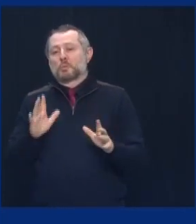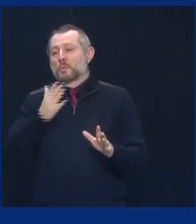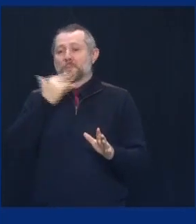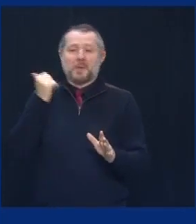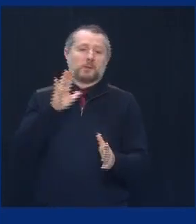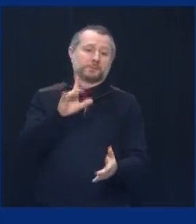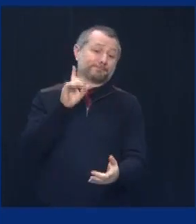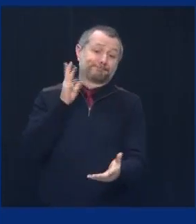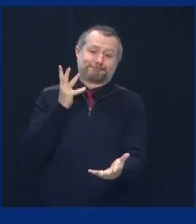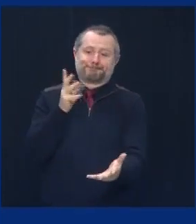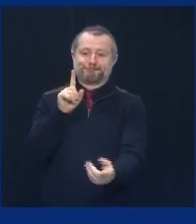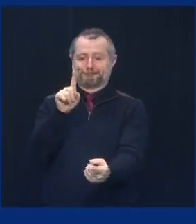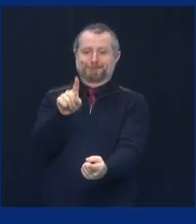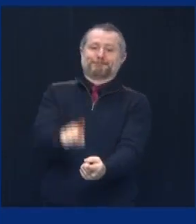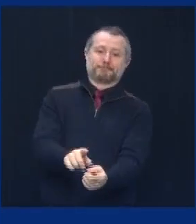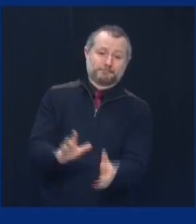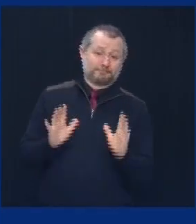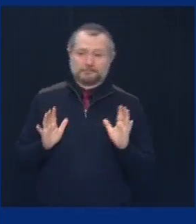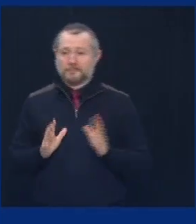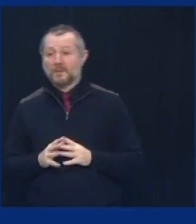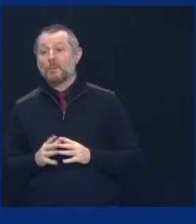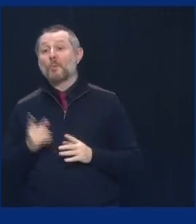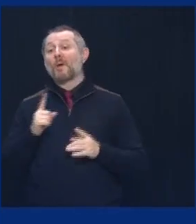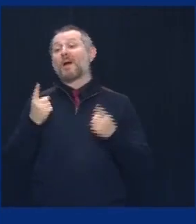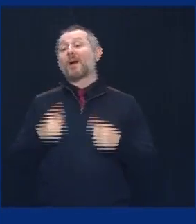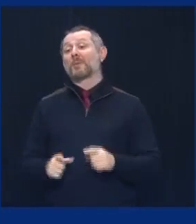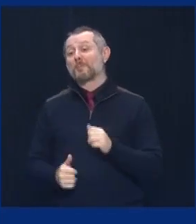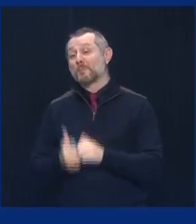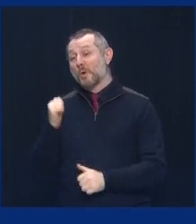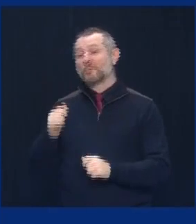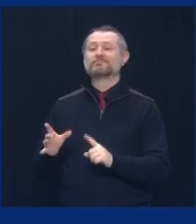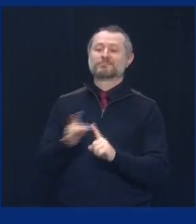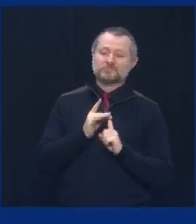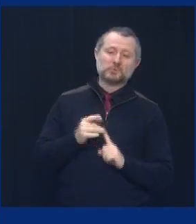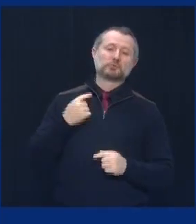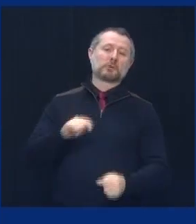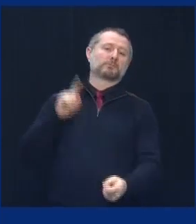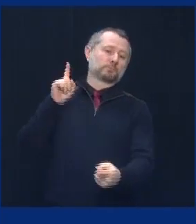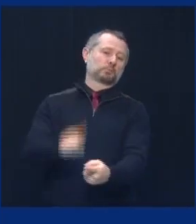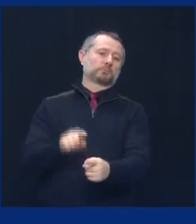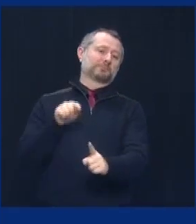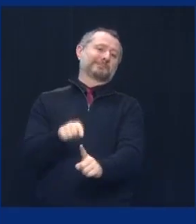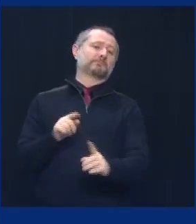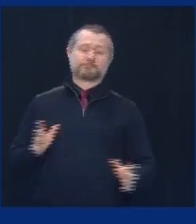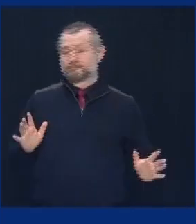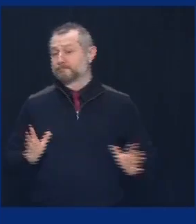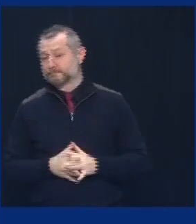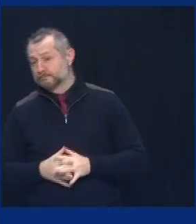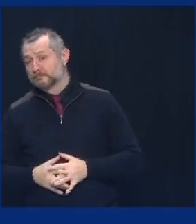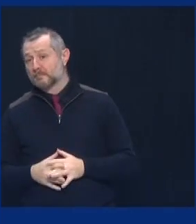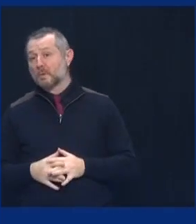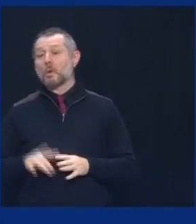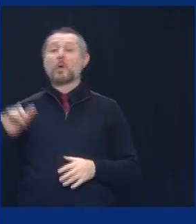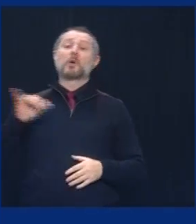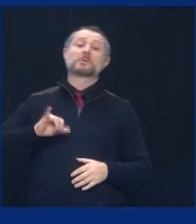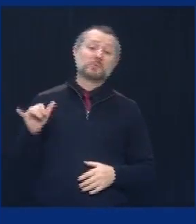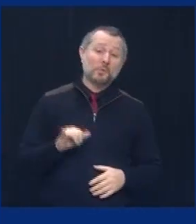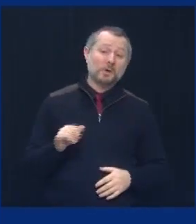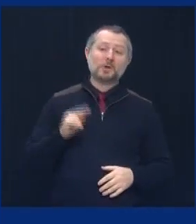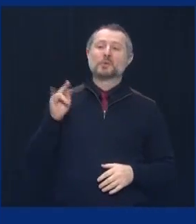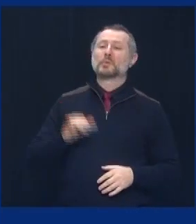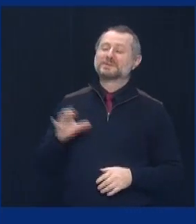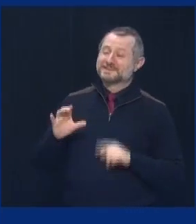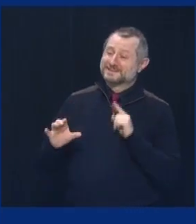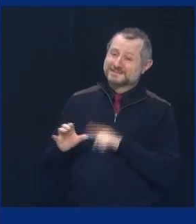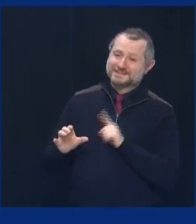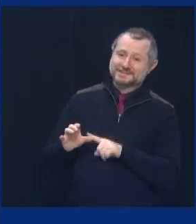reason in those areas that are generating cases. You're at 25, and you're in New York City.